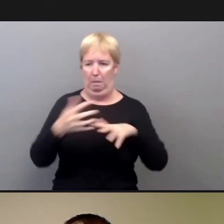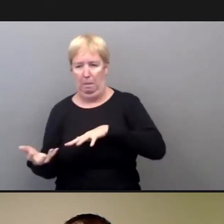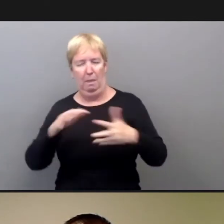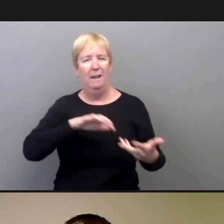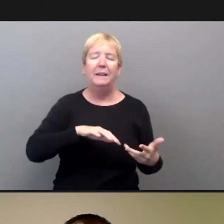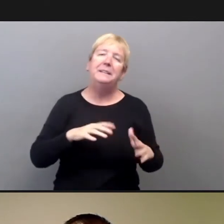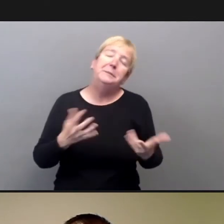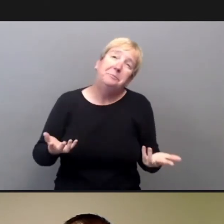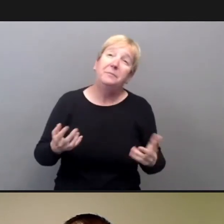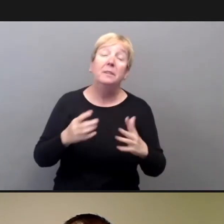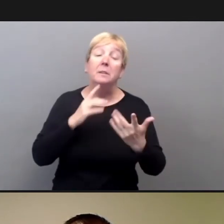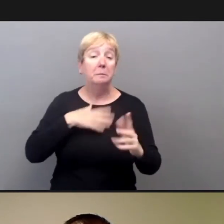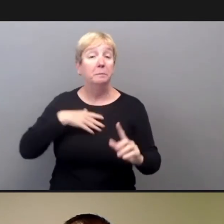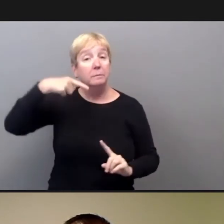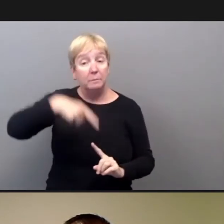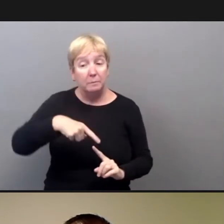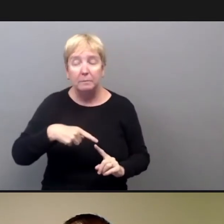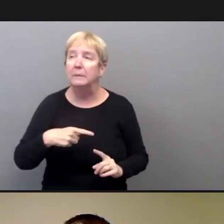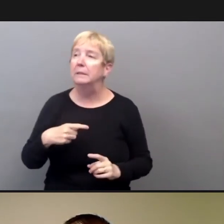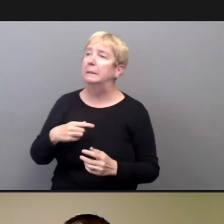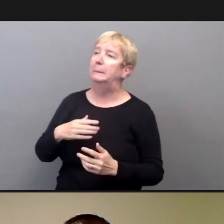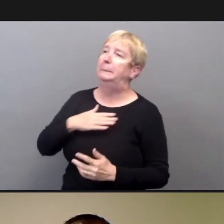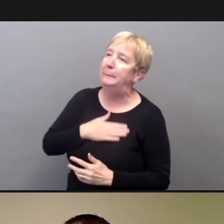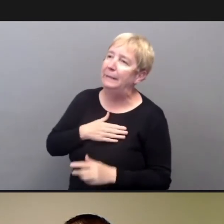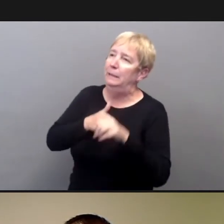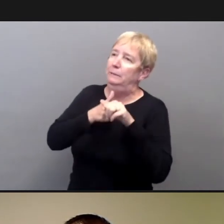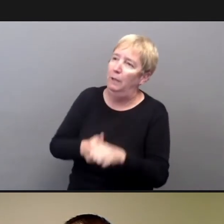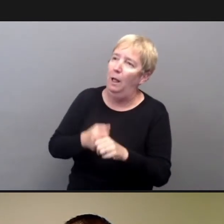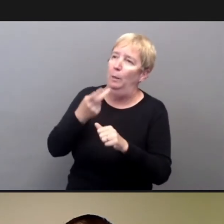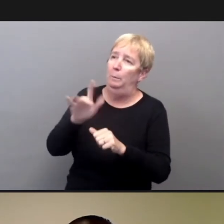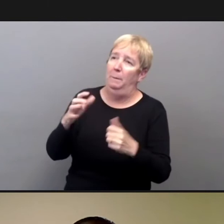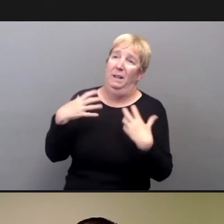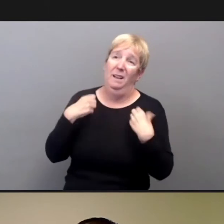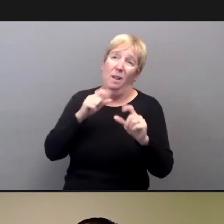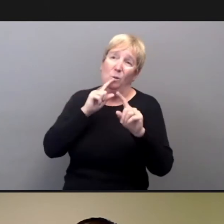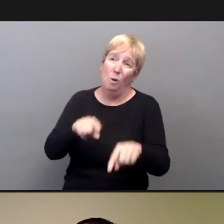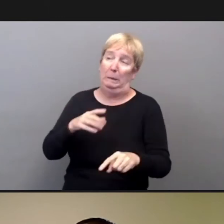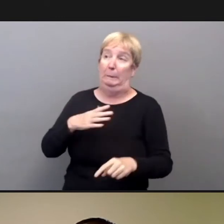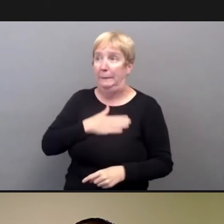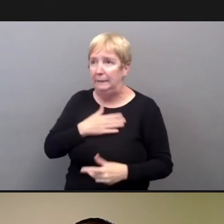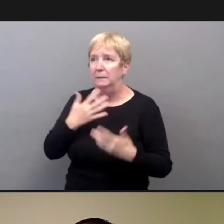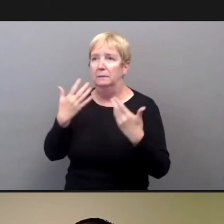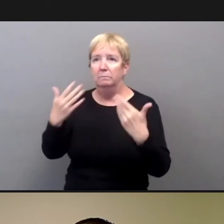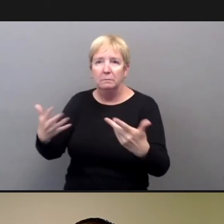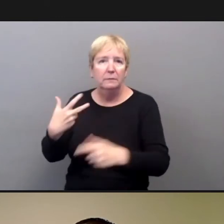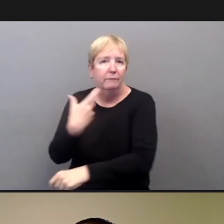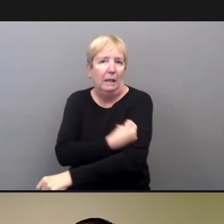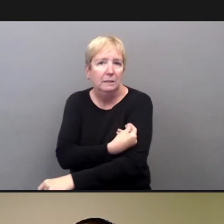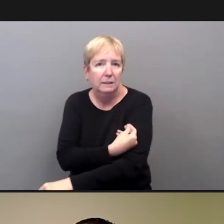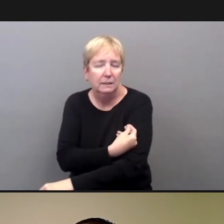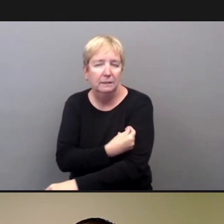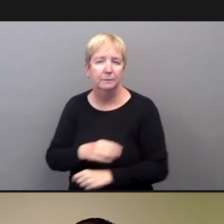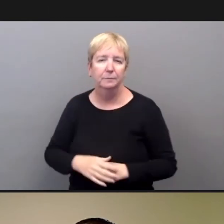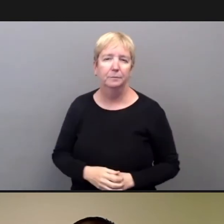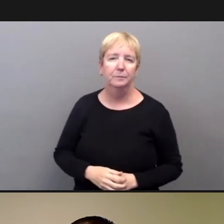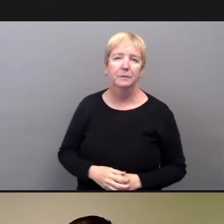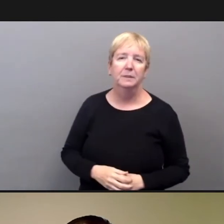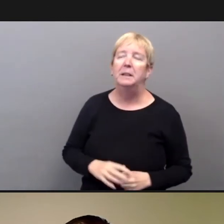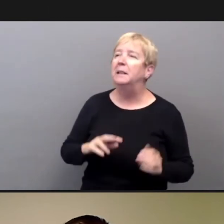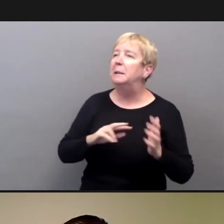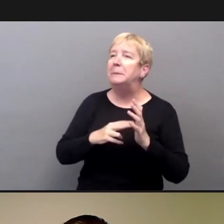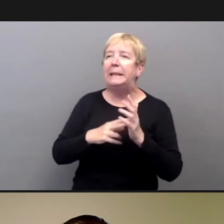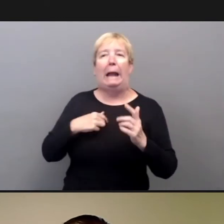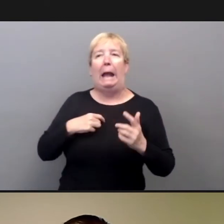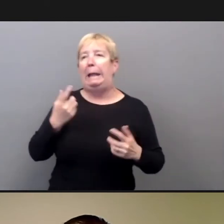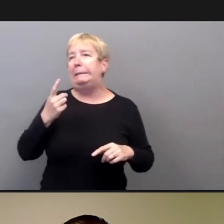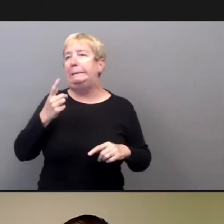says in the existing public health orders and to be vaccinated. So I don't have a preview of coming attractions